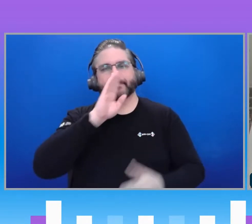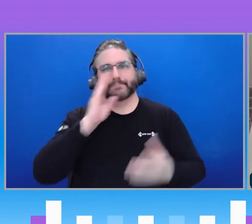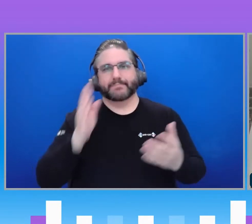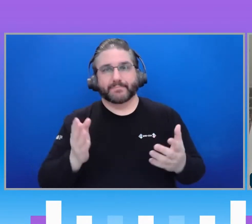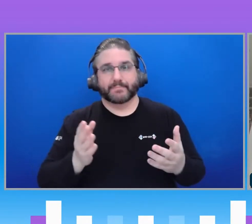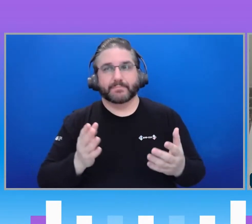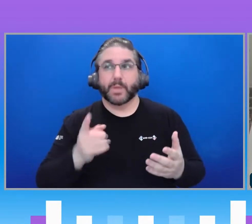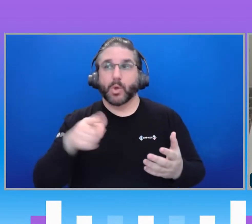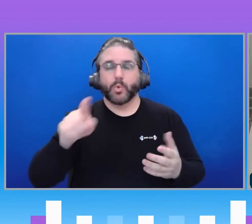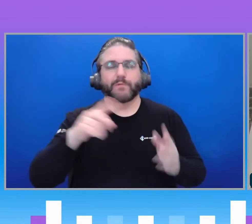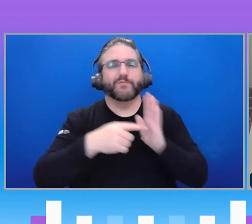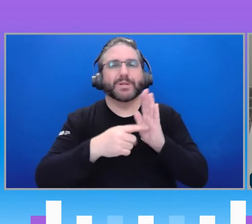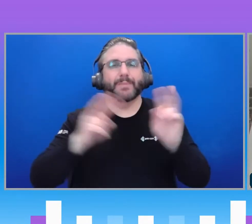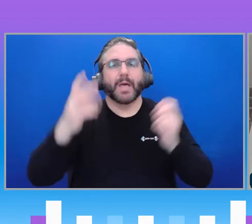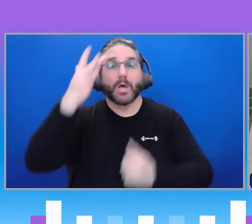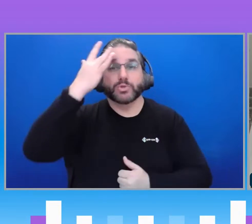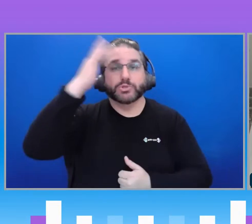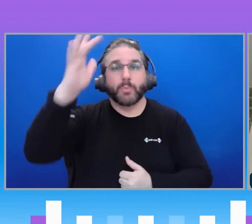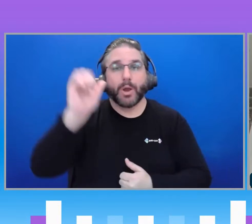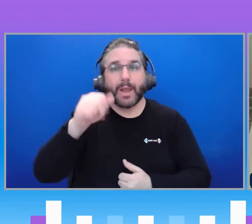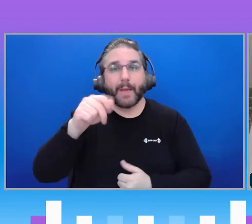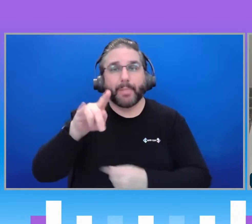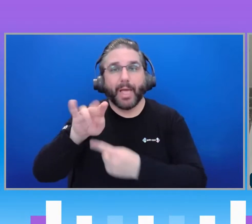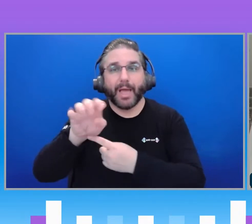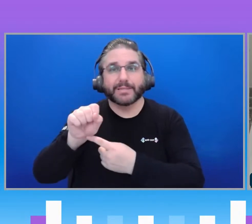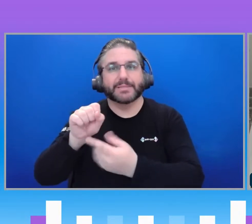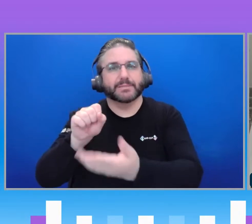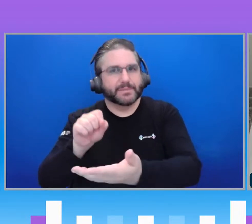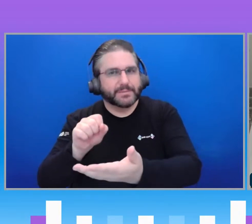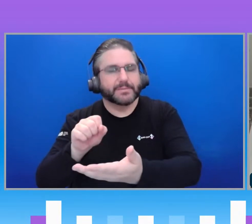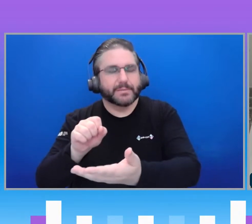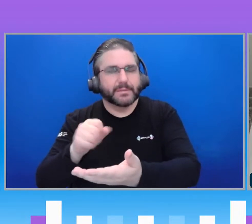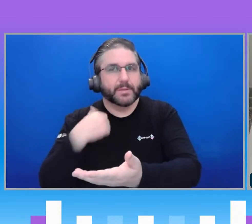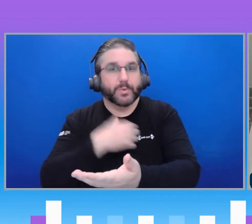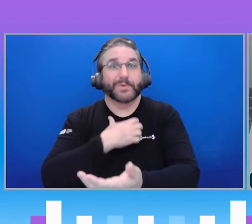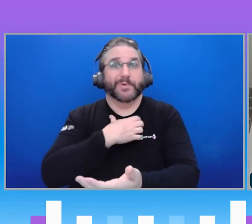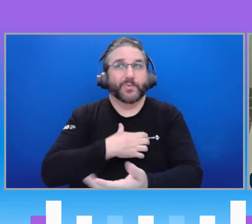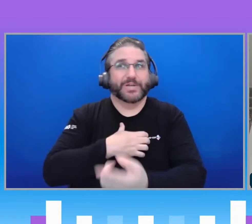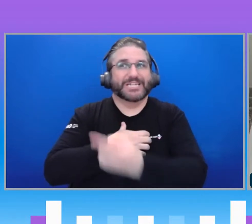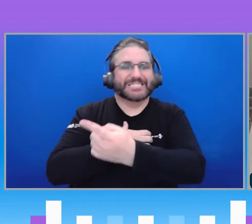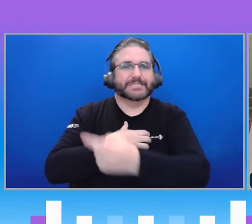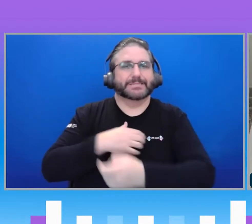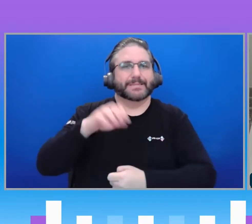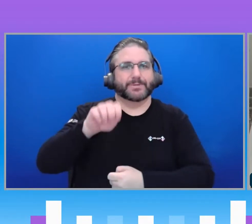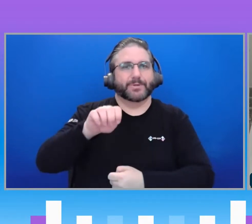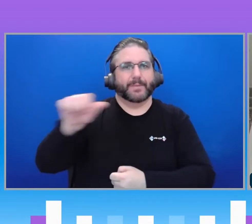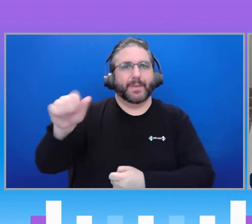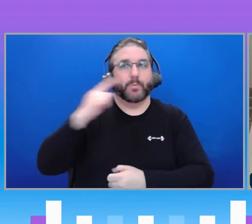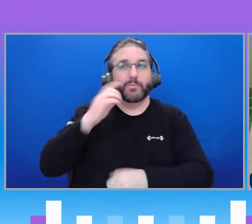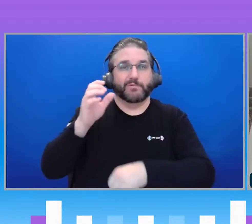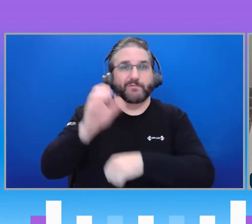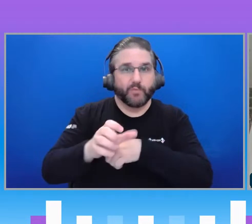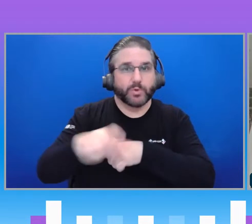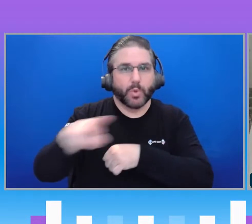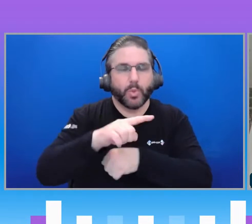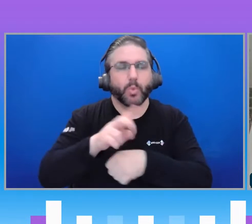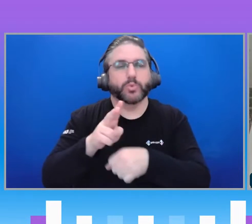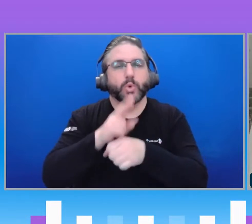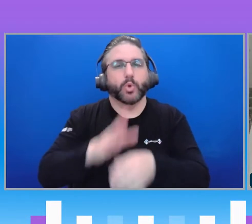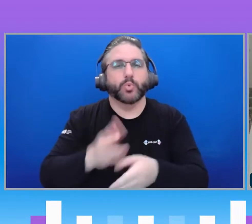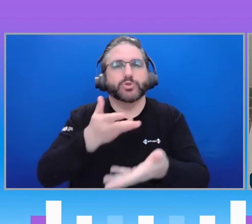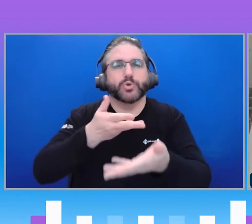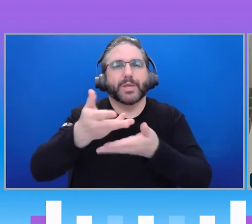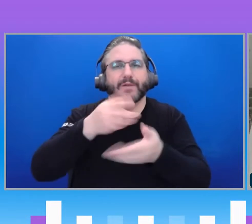have used some of the accessibility requirements of the Act for the user interface of these new products